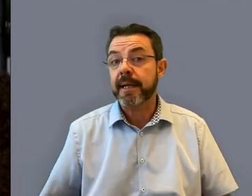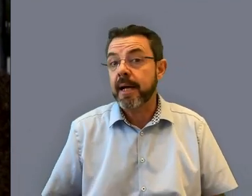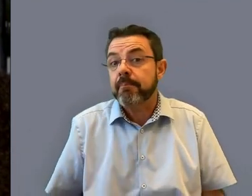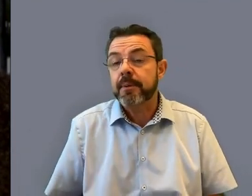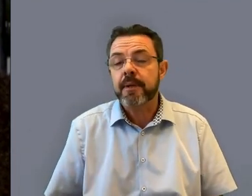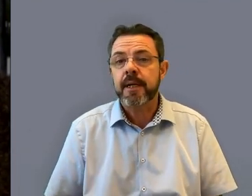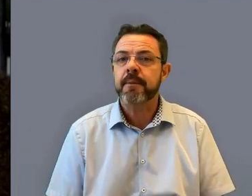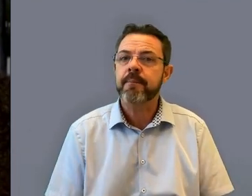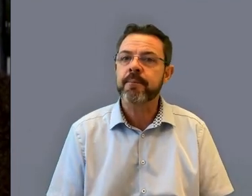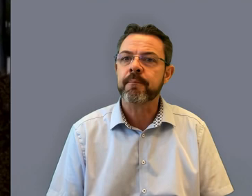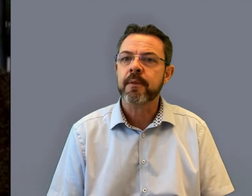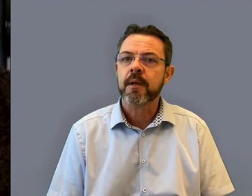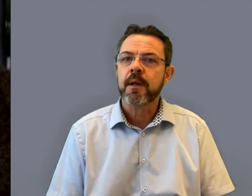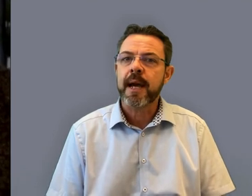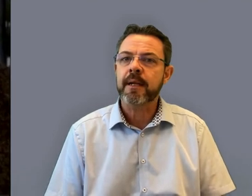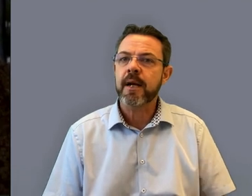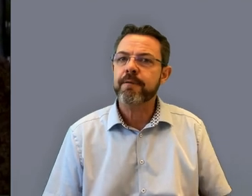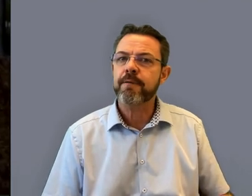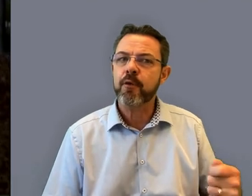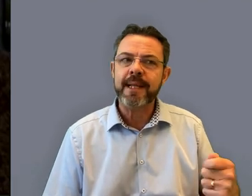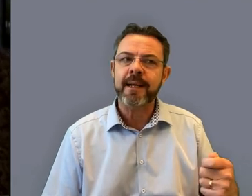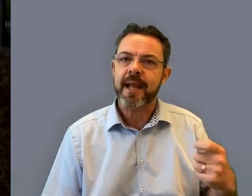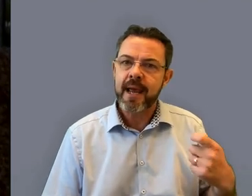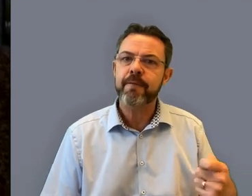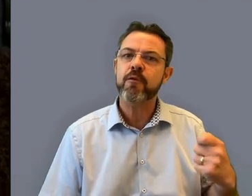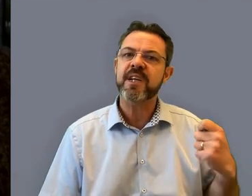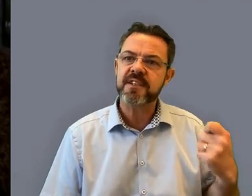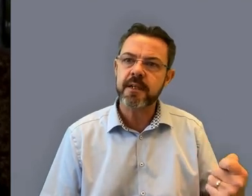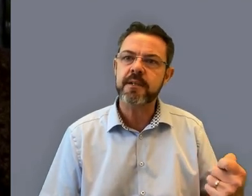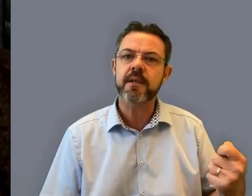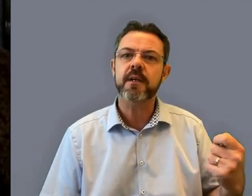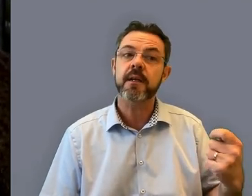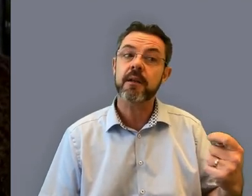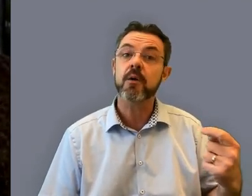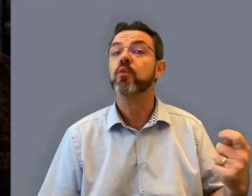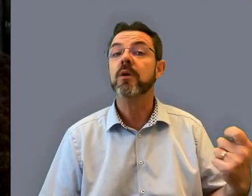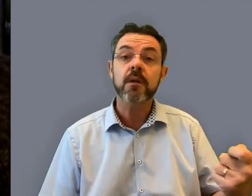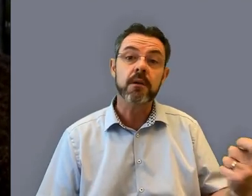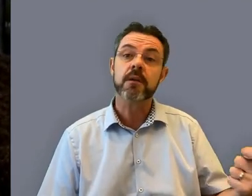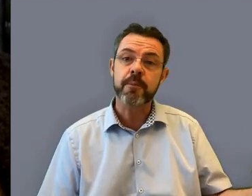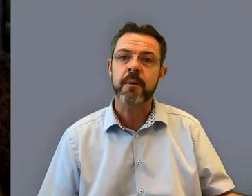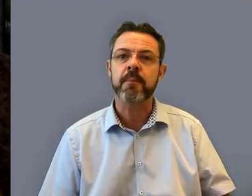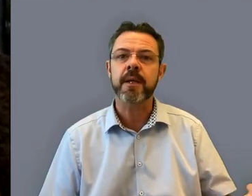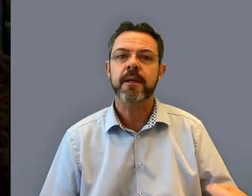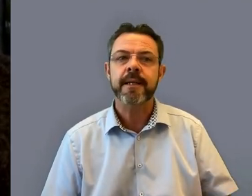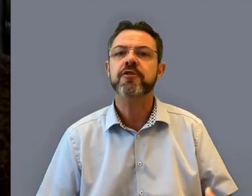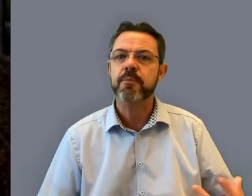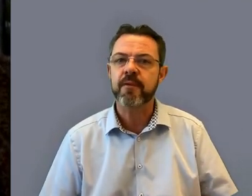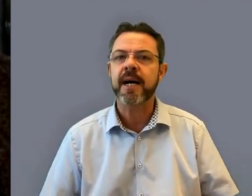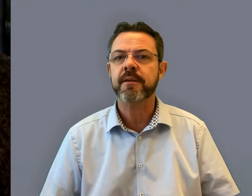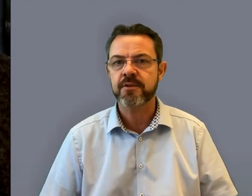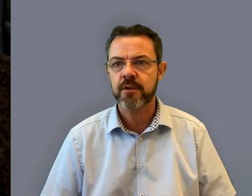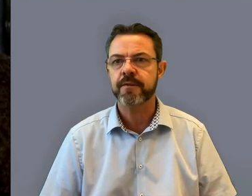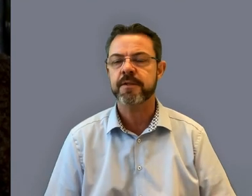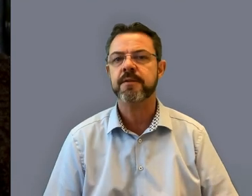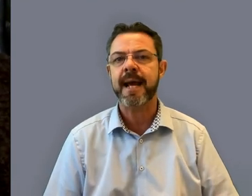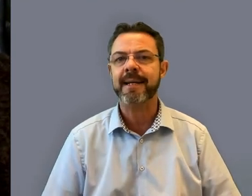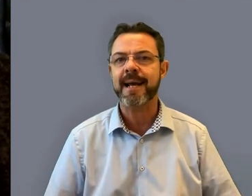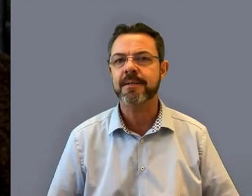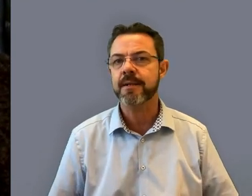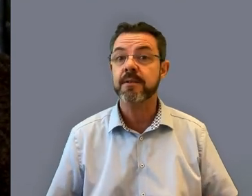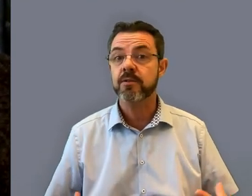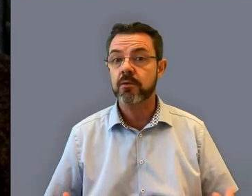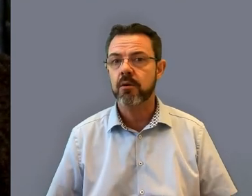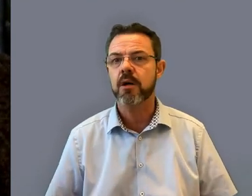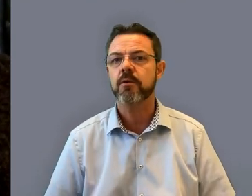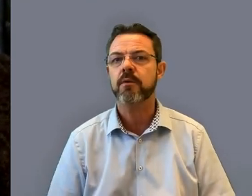it gets picked up, and kind of forget that every city in the world probably needs to provide the service. And